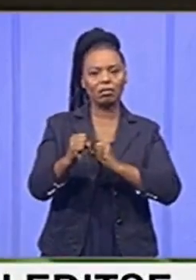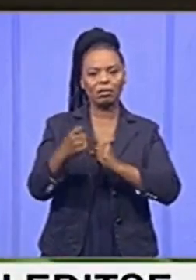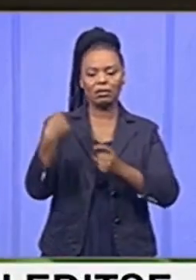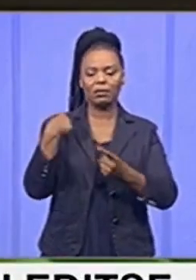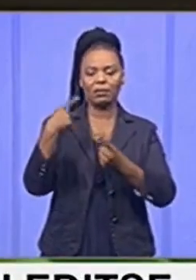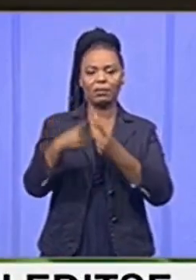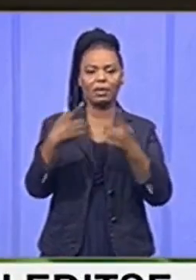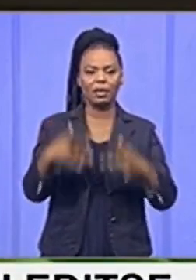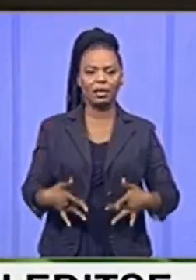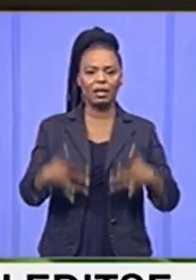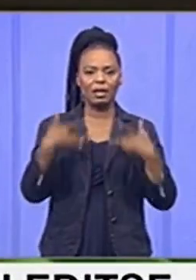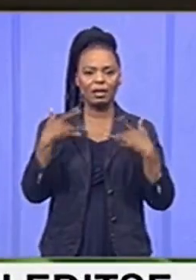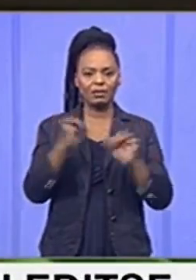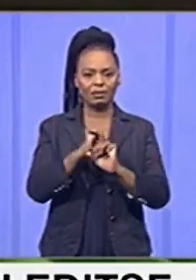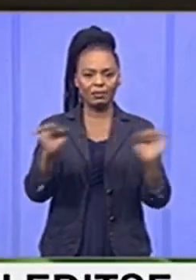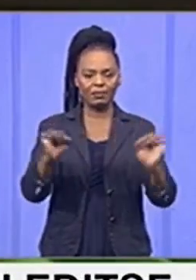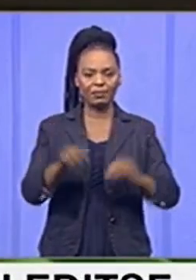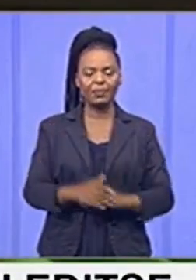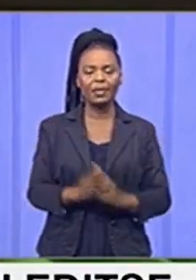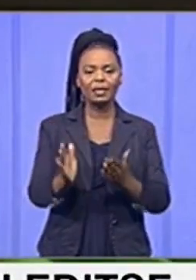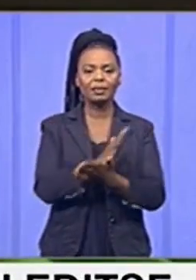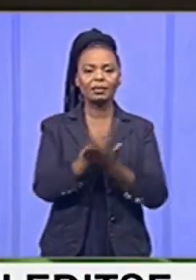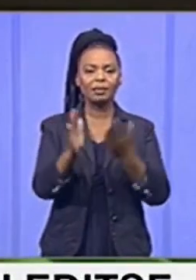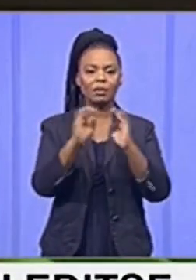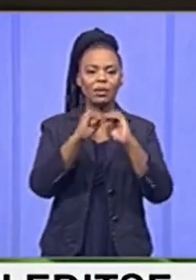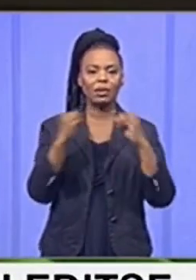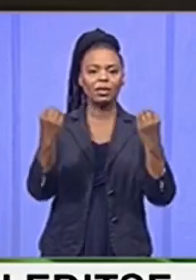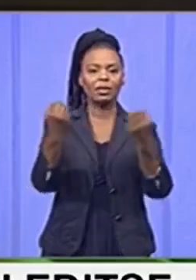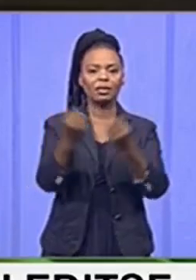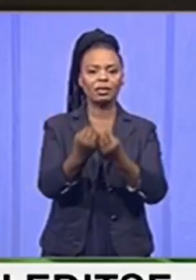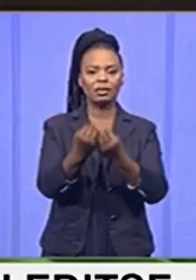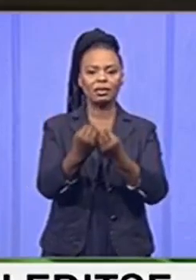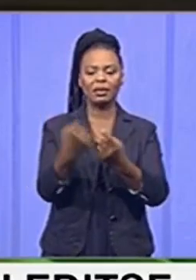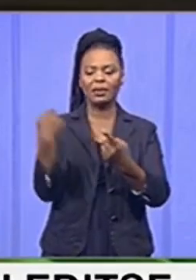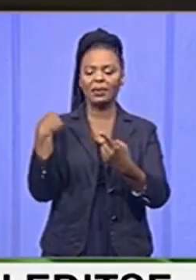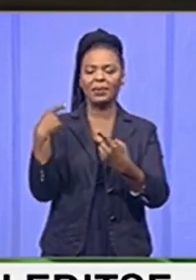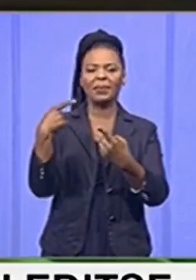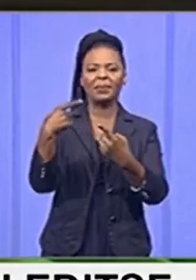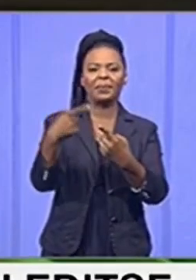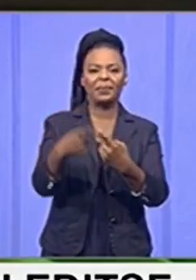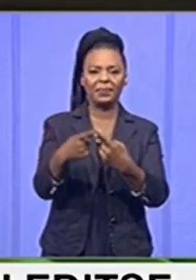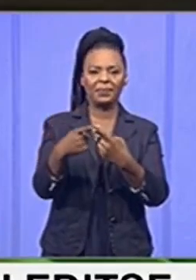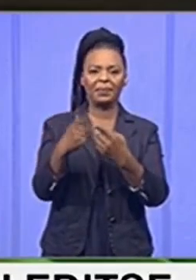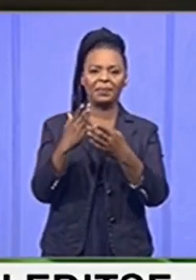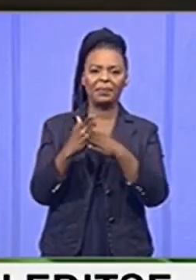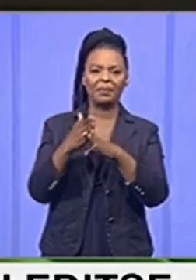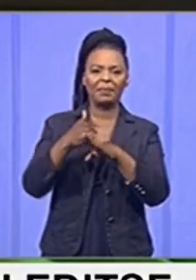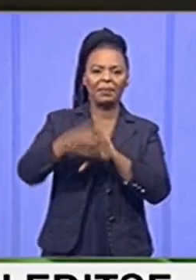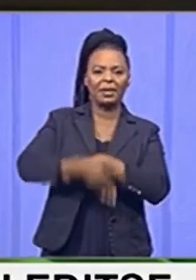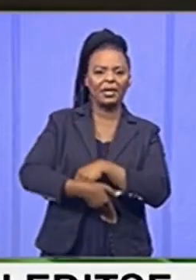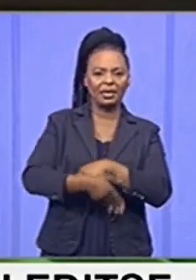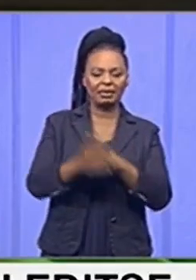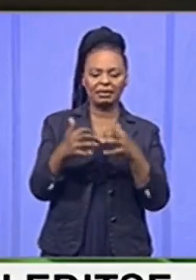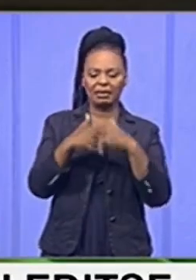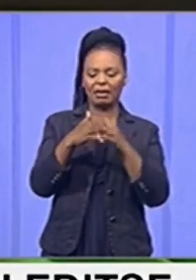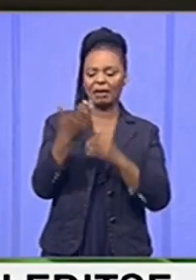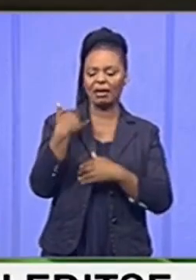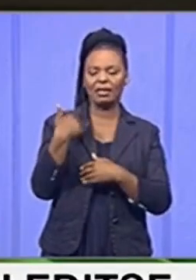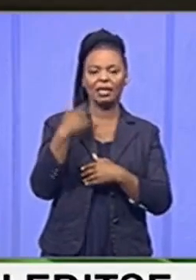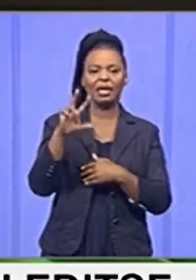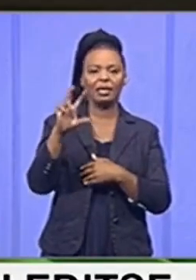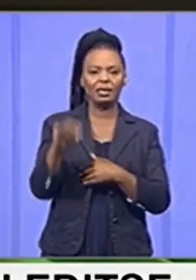of your lives. Some of the organizations have existed in the 80s and some